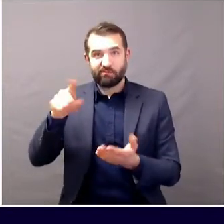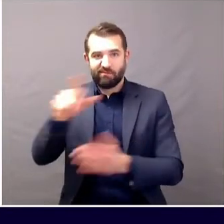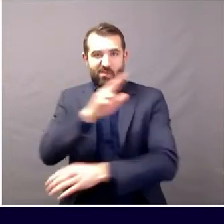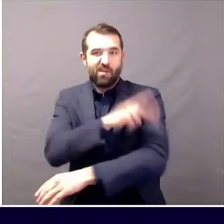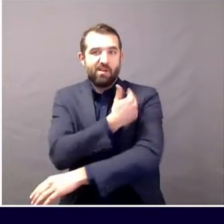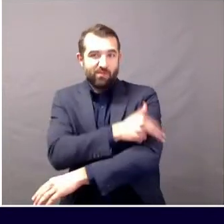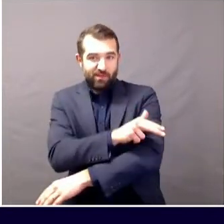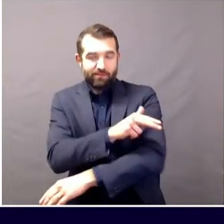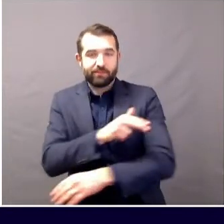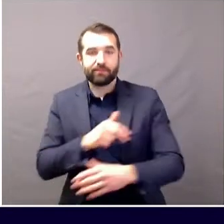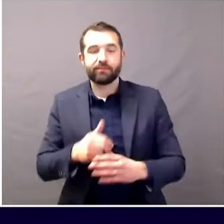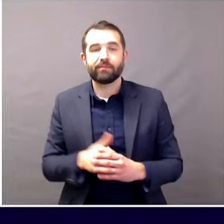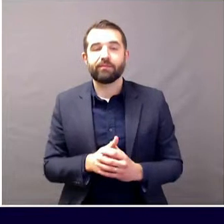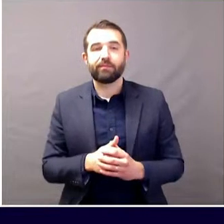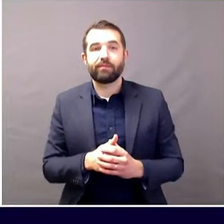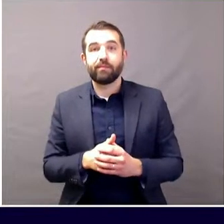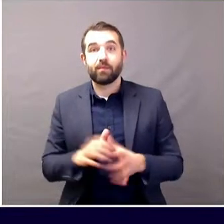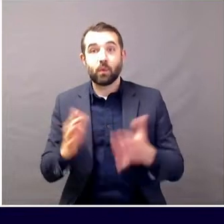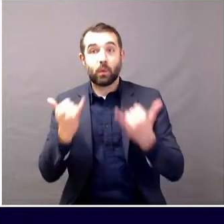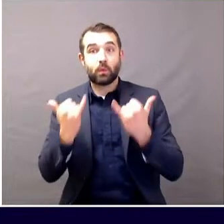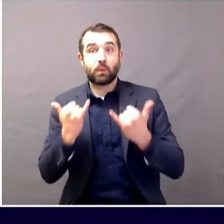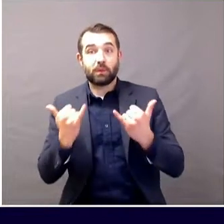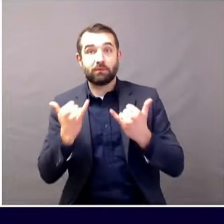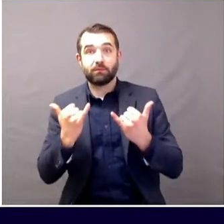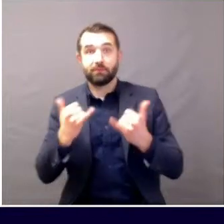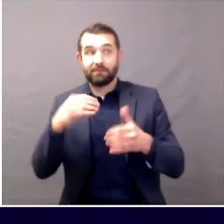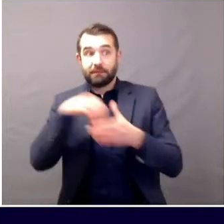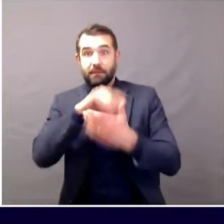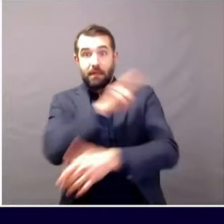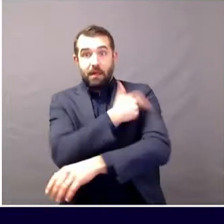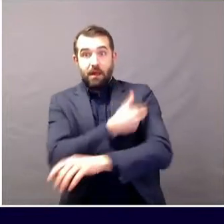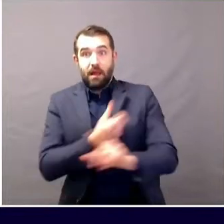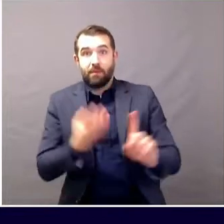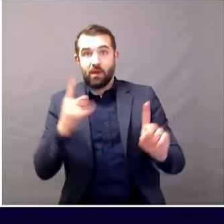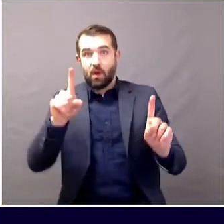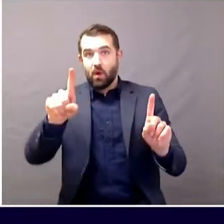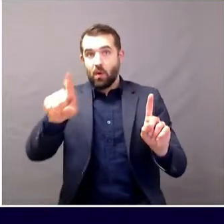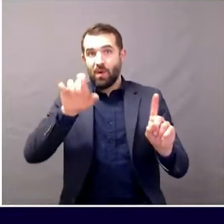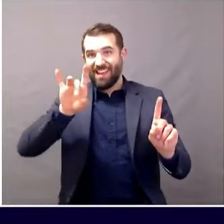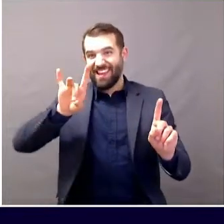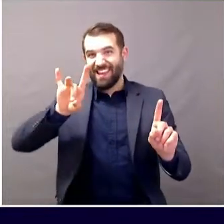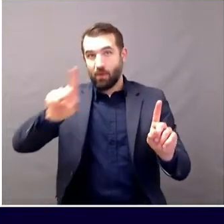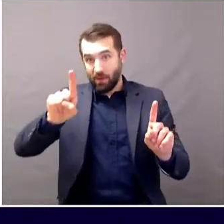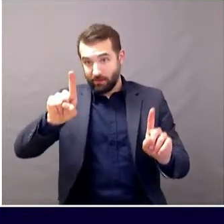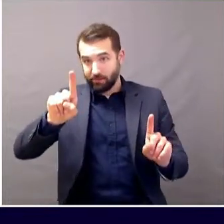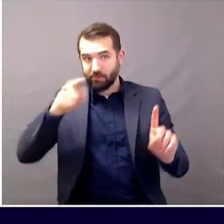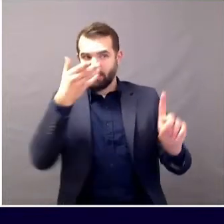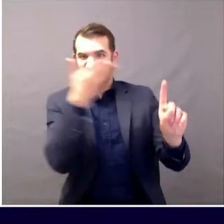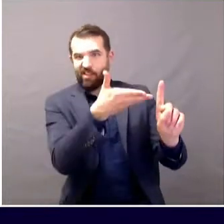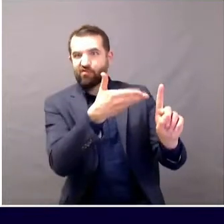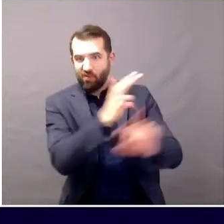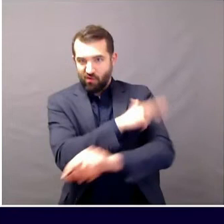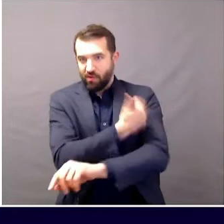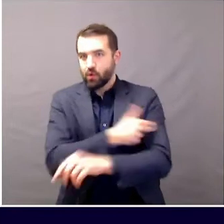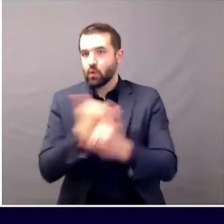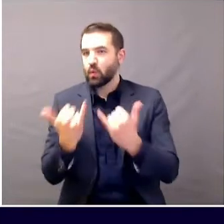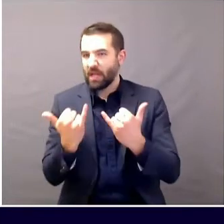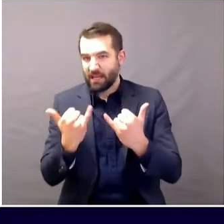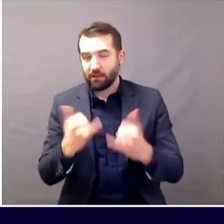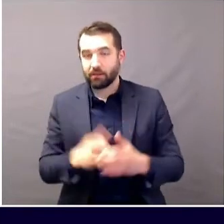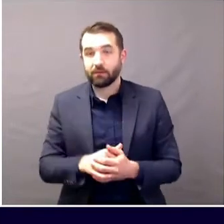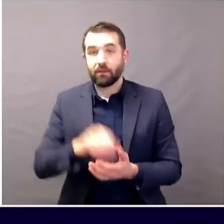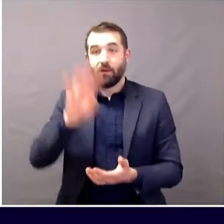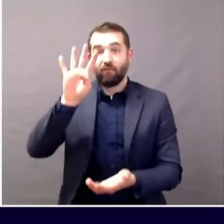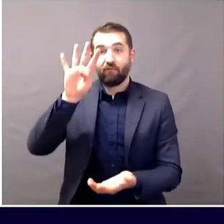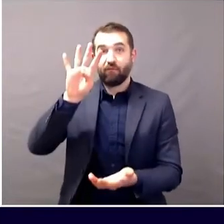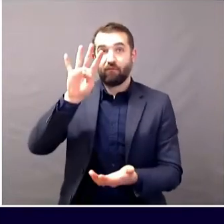in Maine, 181 people are currently in the hospital with COVID-19. 48 of them are in the intensive